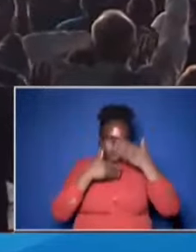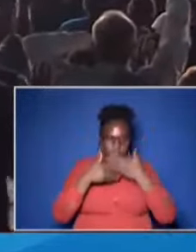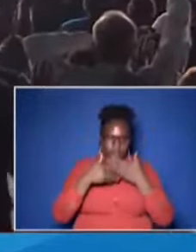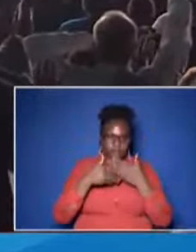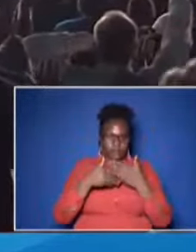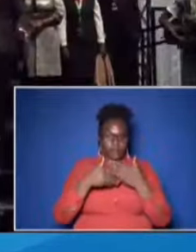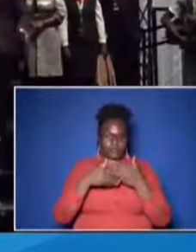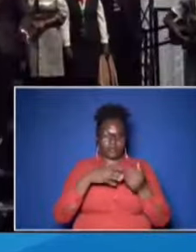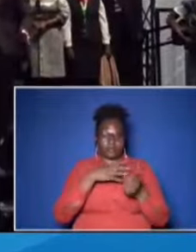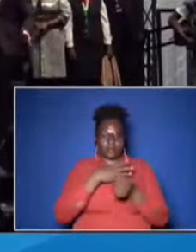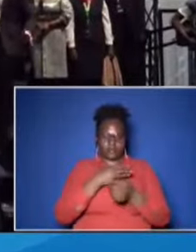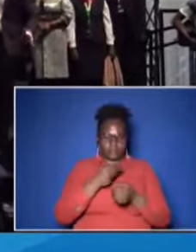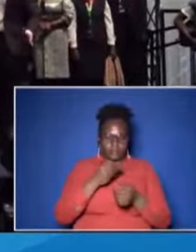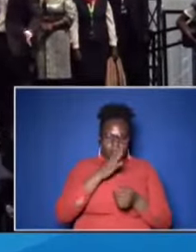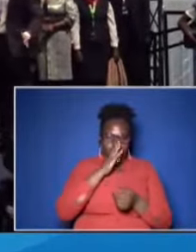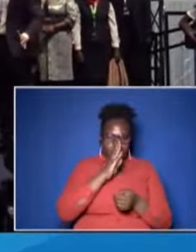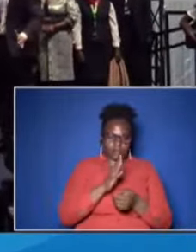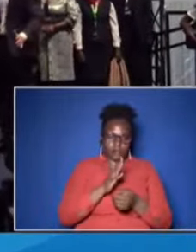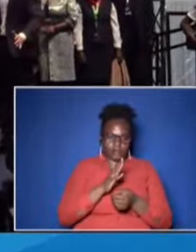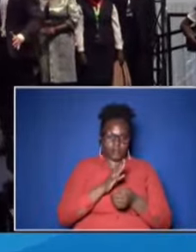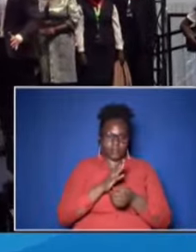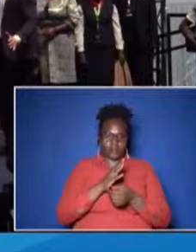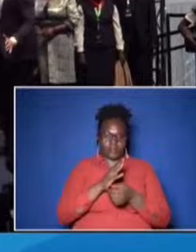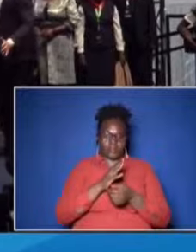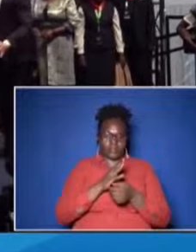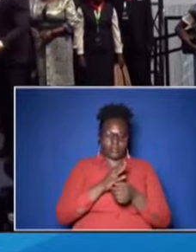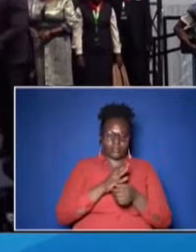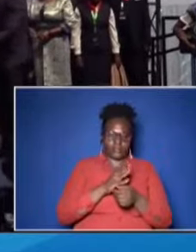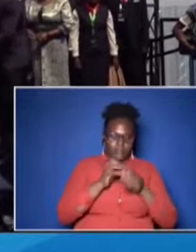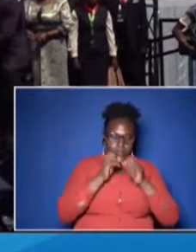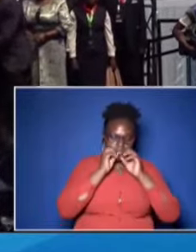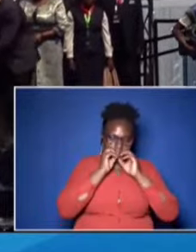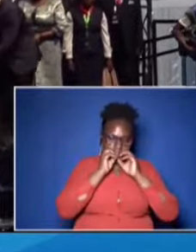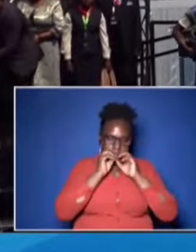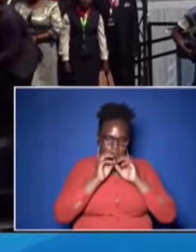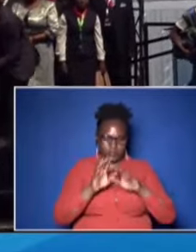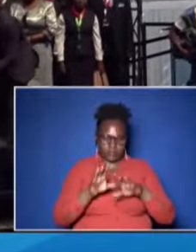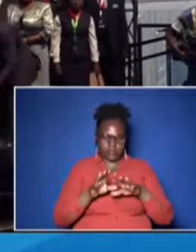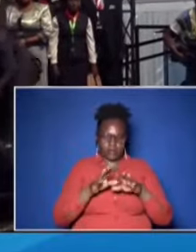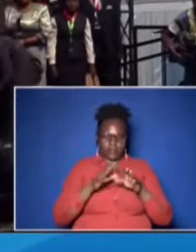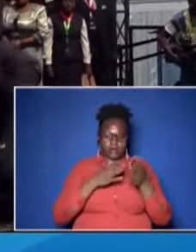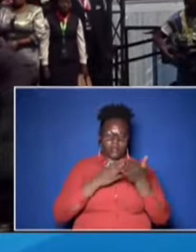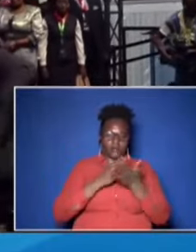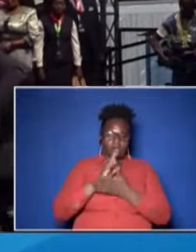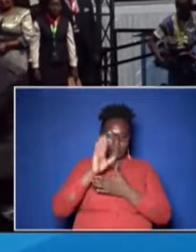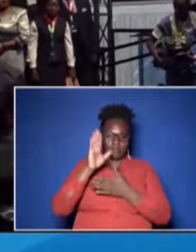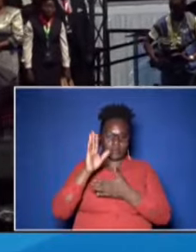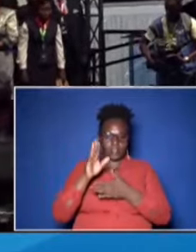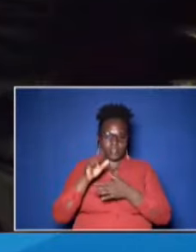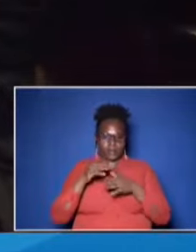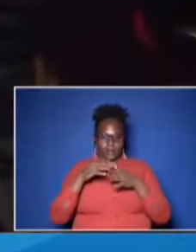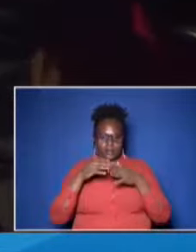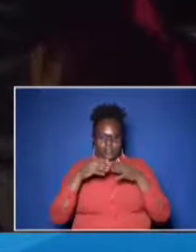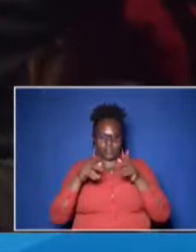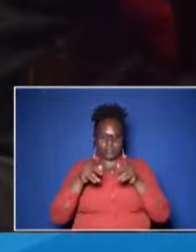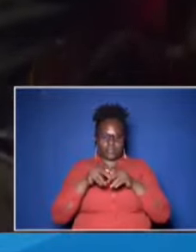your and be blessed by